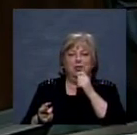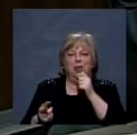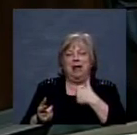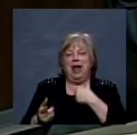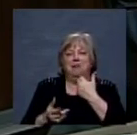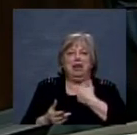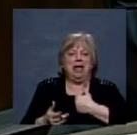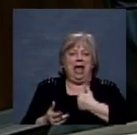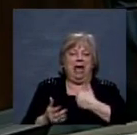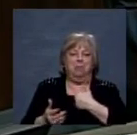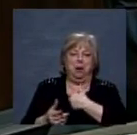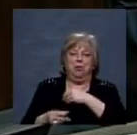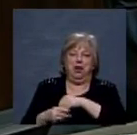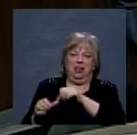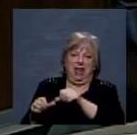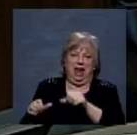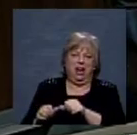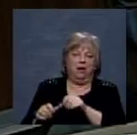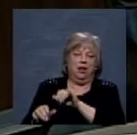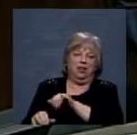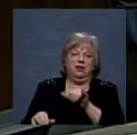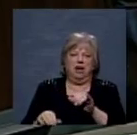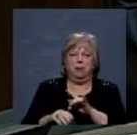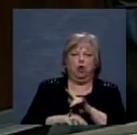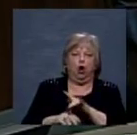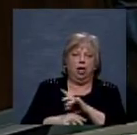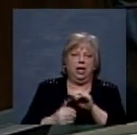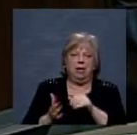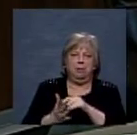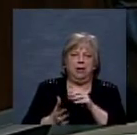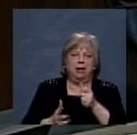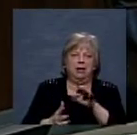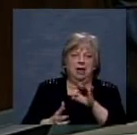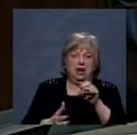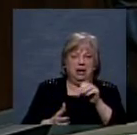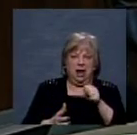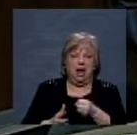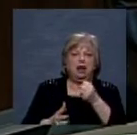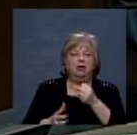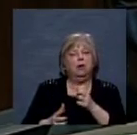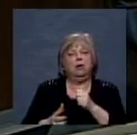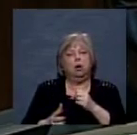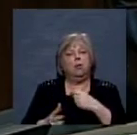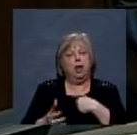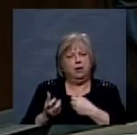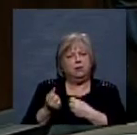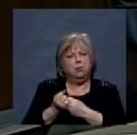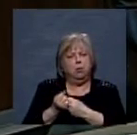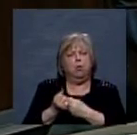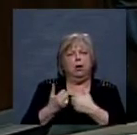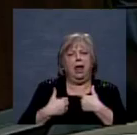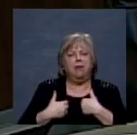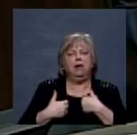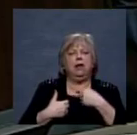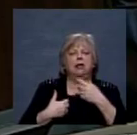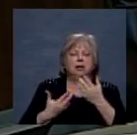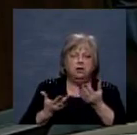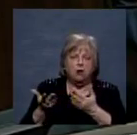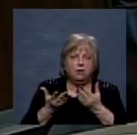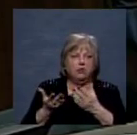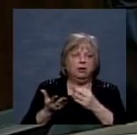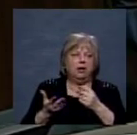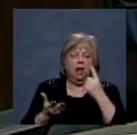over in that area like we did in the early, mid-90s. So I'm supportive of us having supports and services. I think it needs to match the